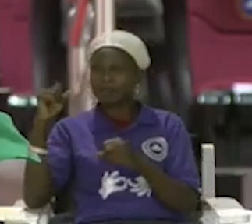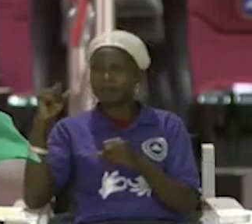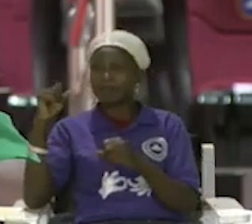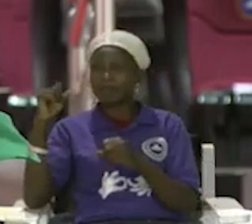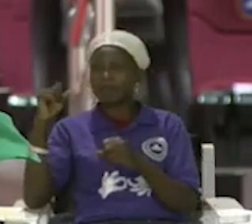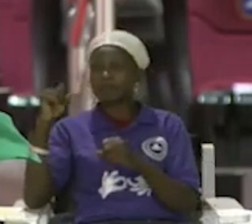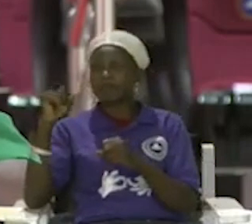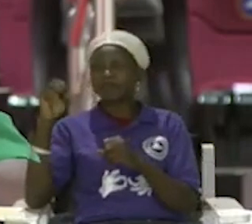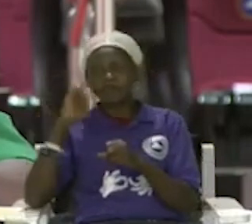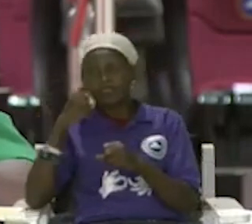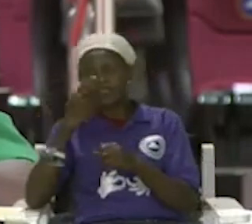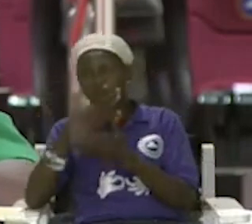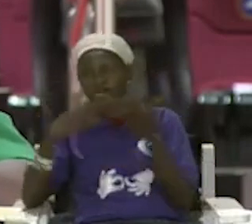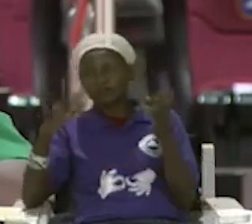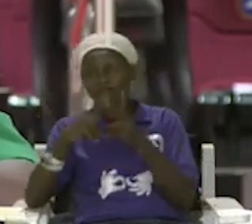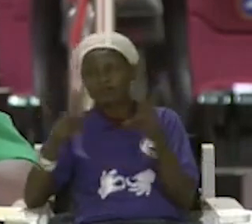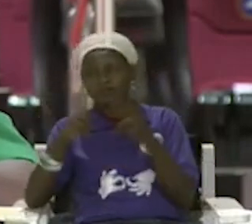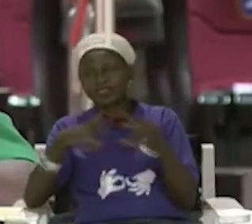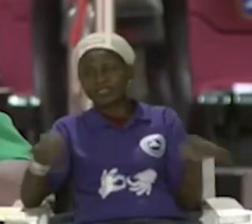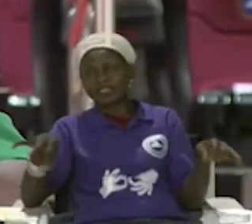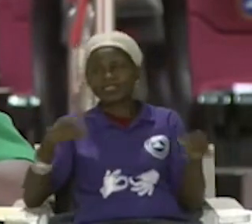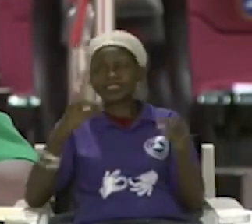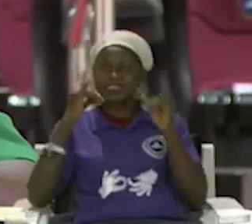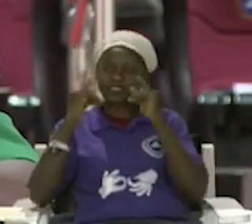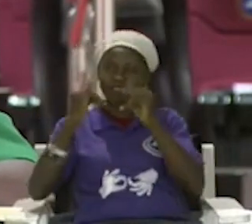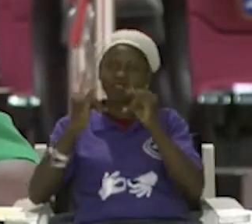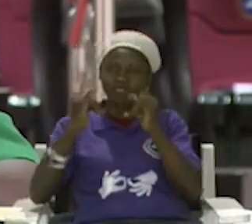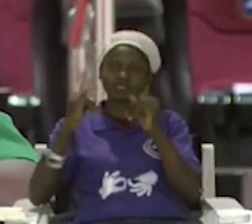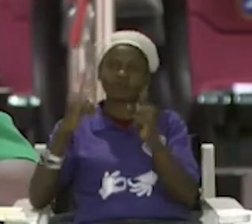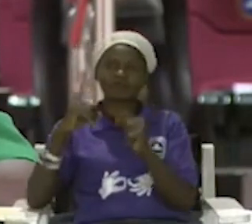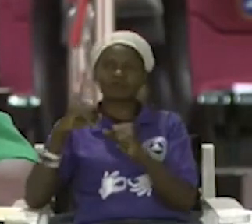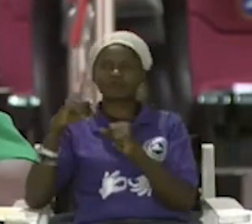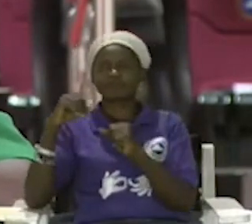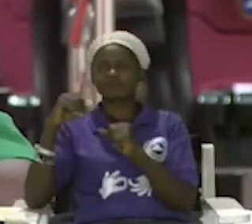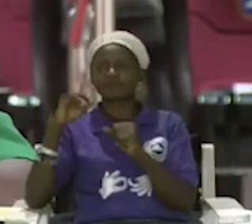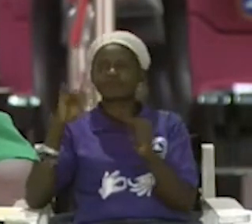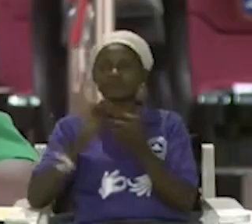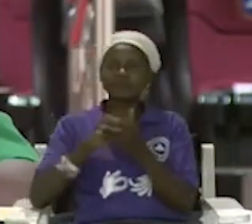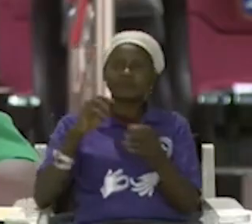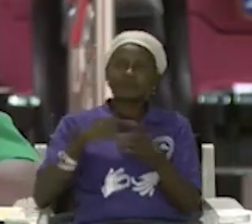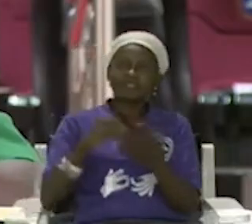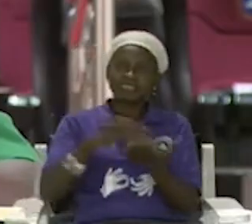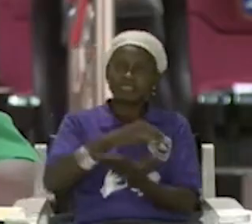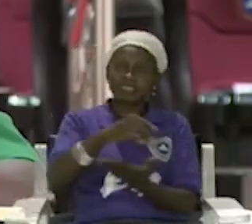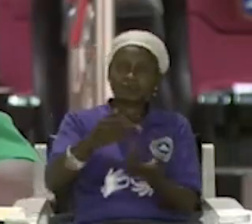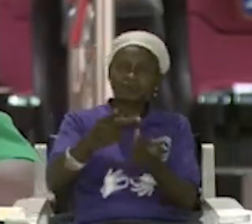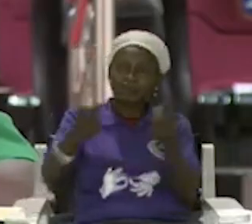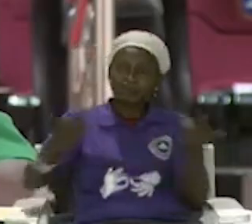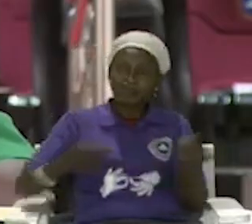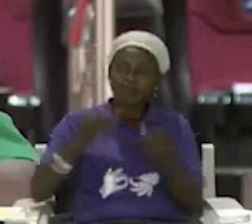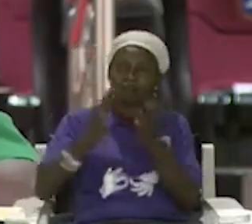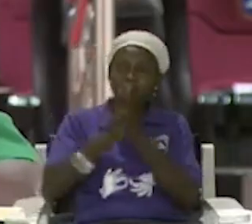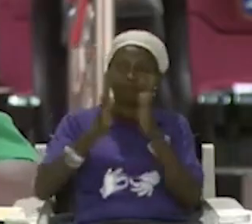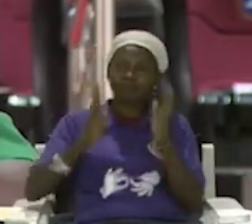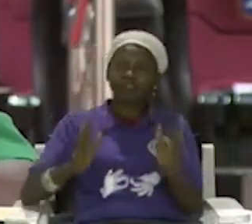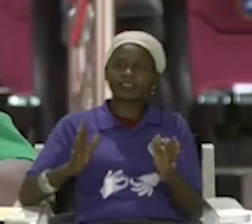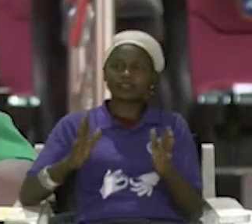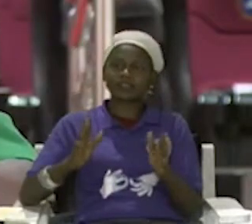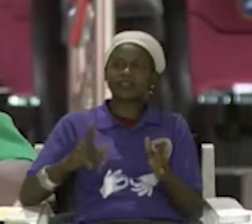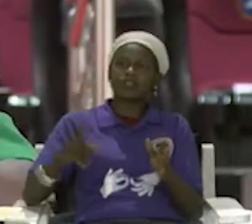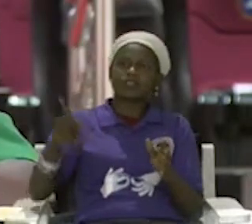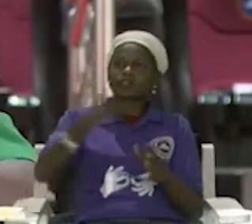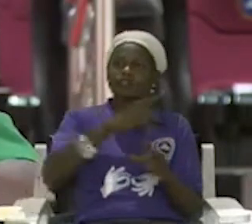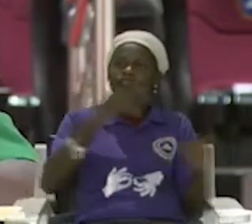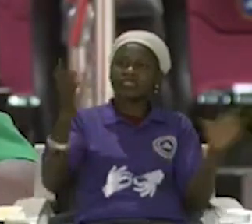He says something very, very instructive, that in the place of prayer, you